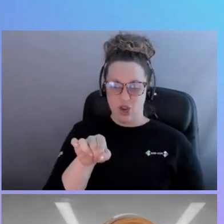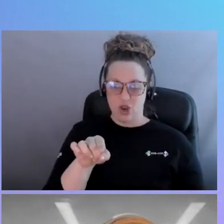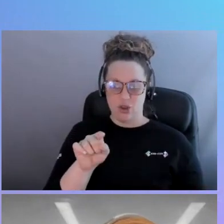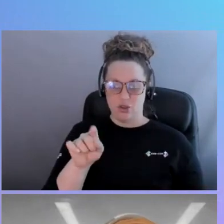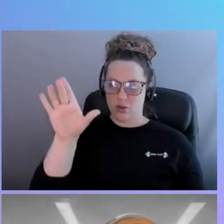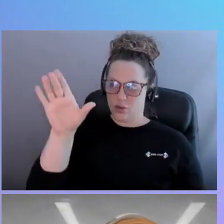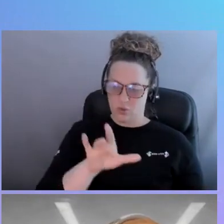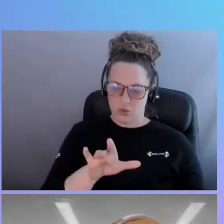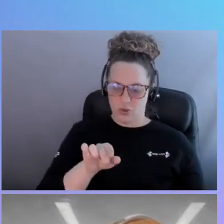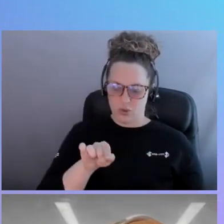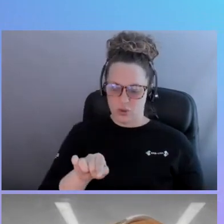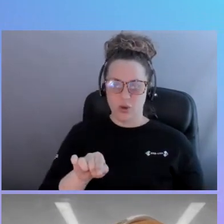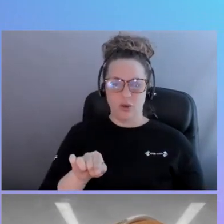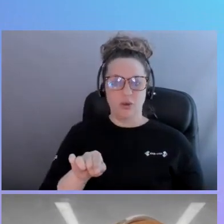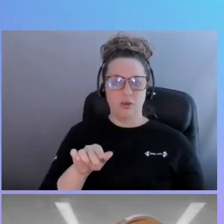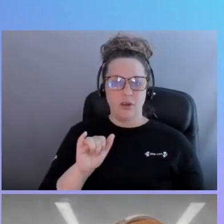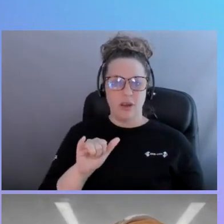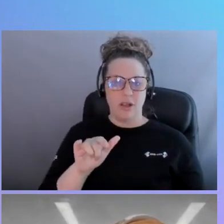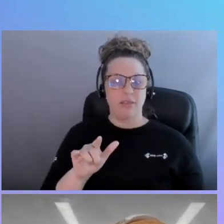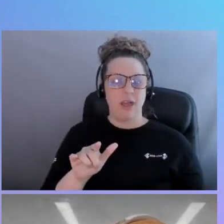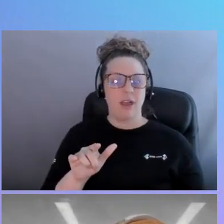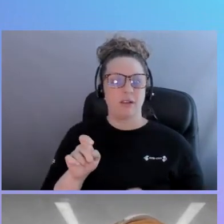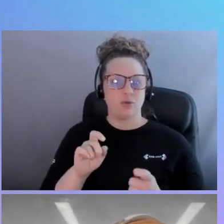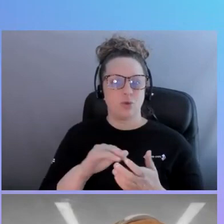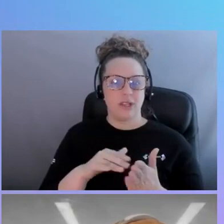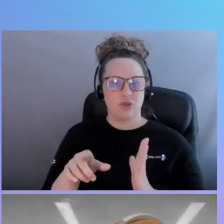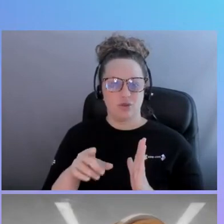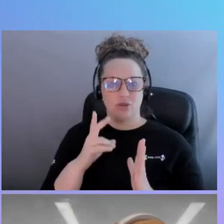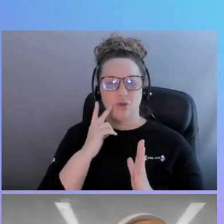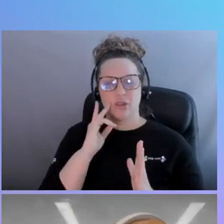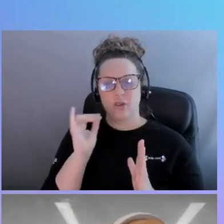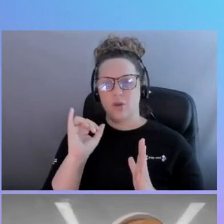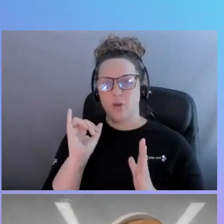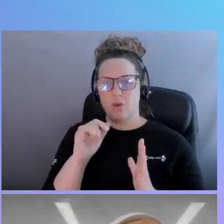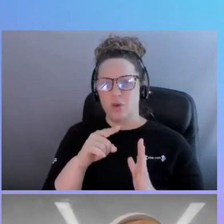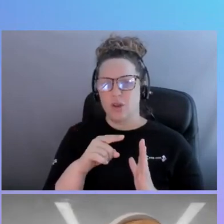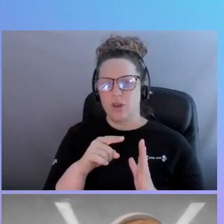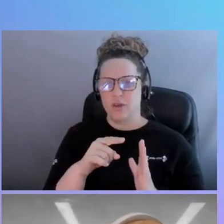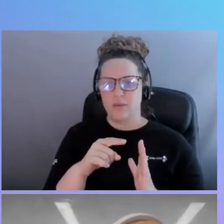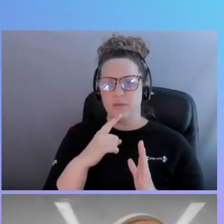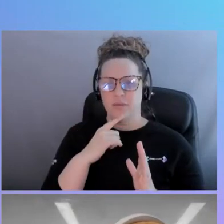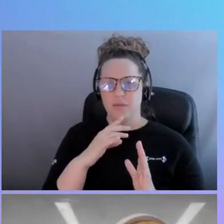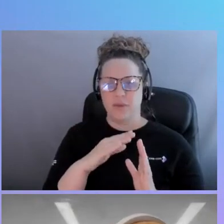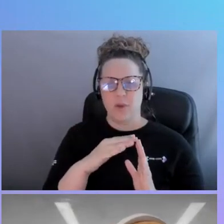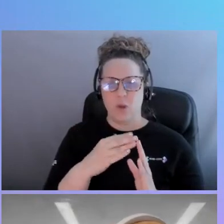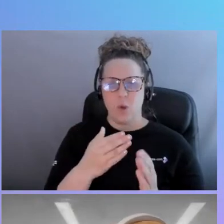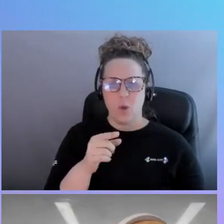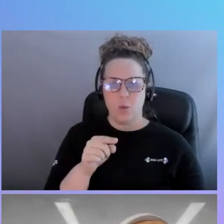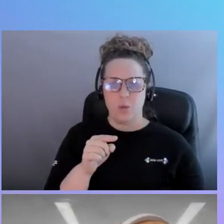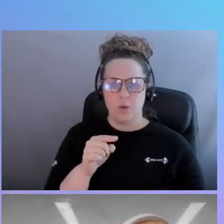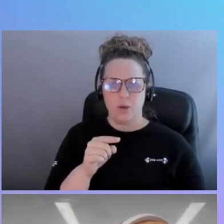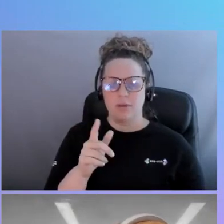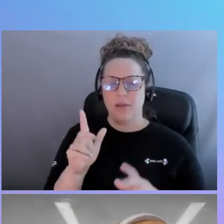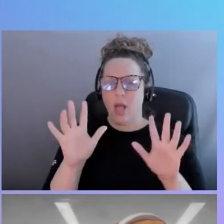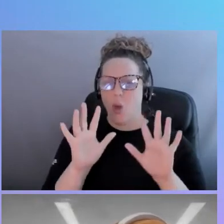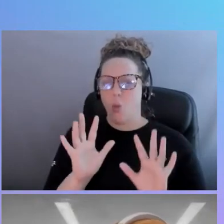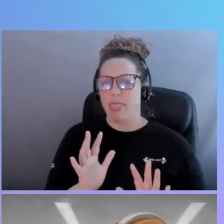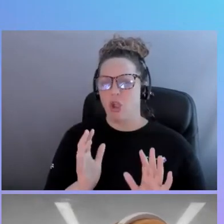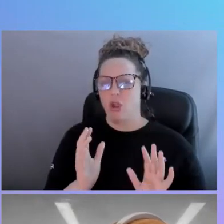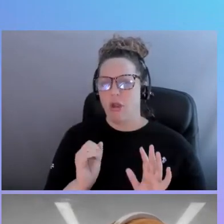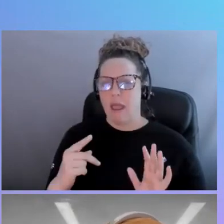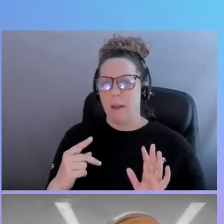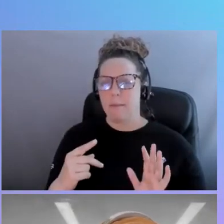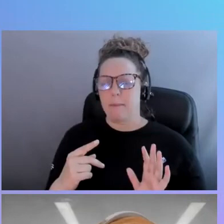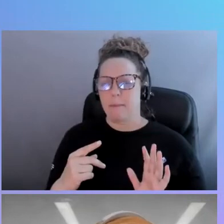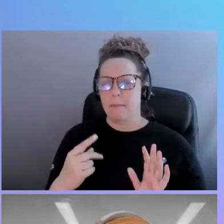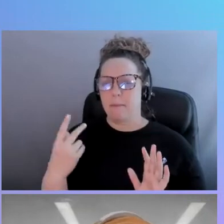Control Center. So we can see, for example, there's open the weather app, for example.